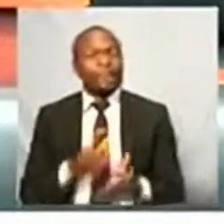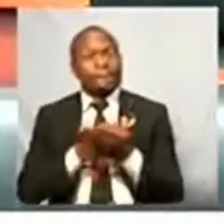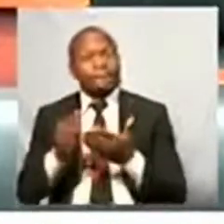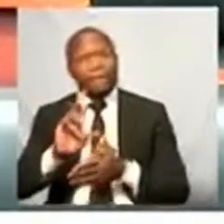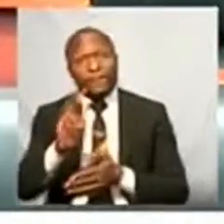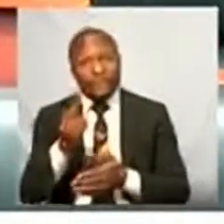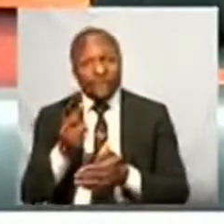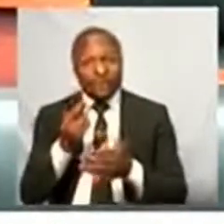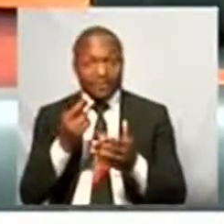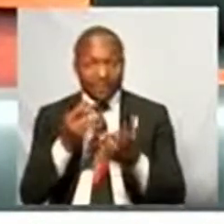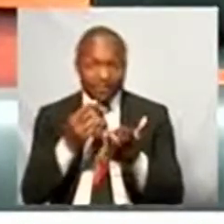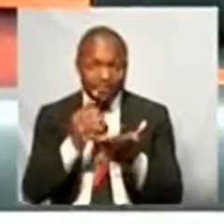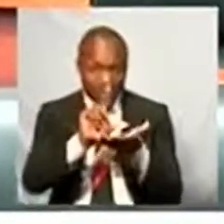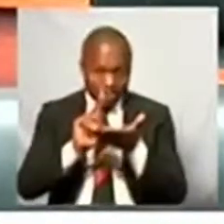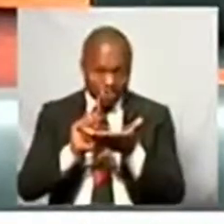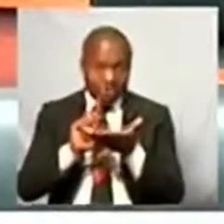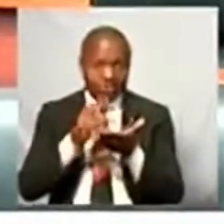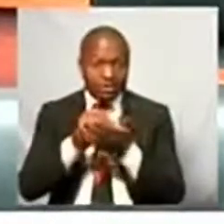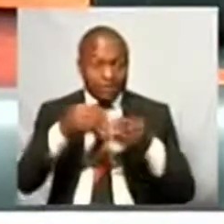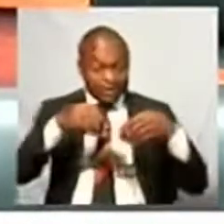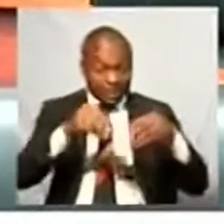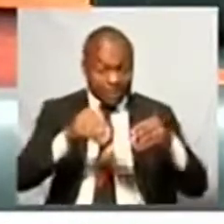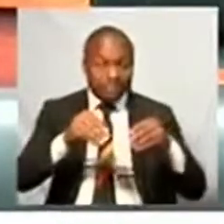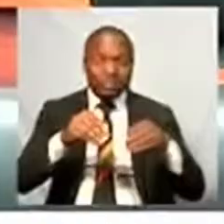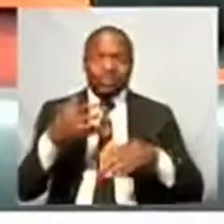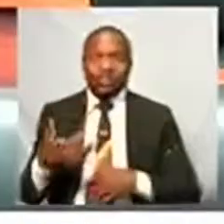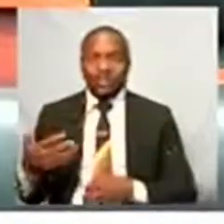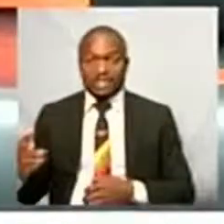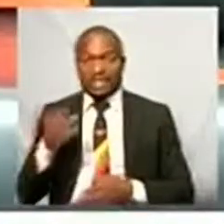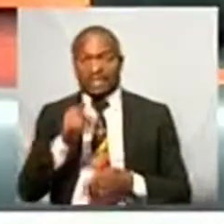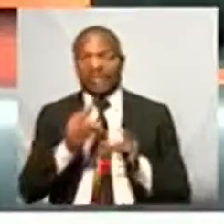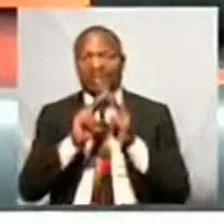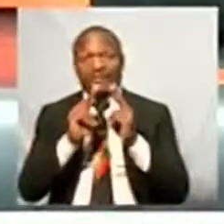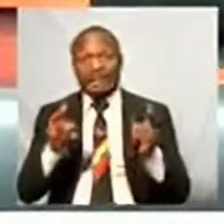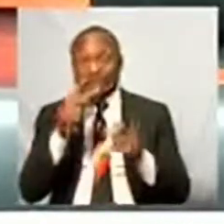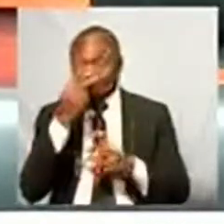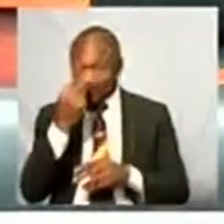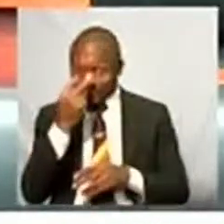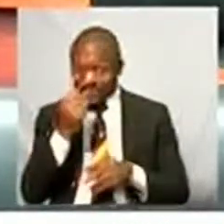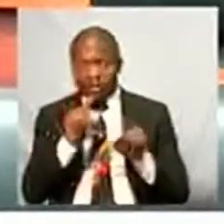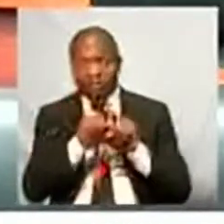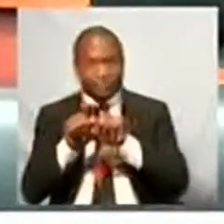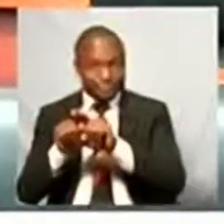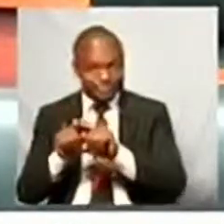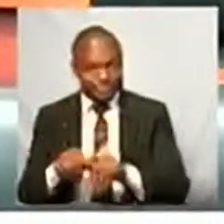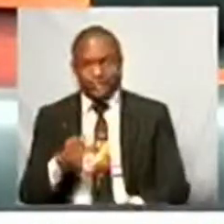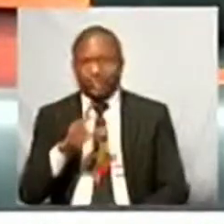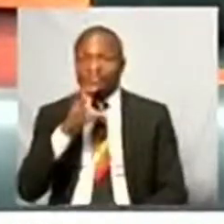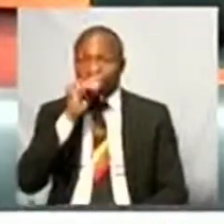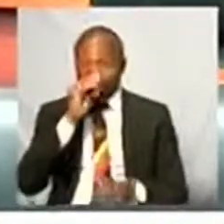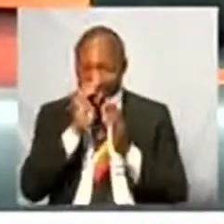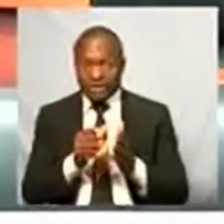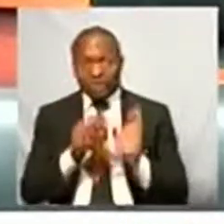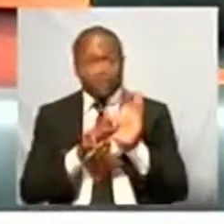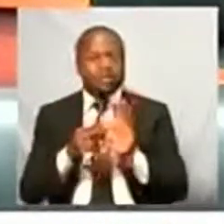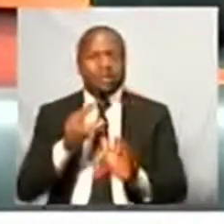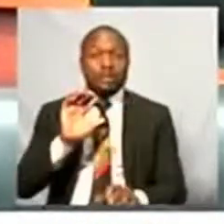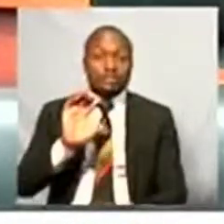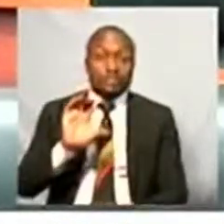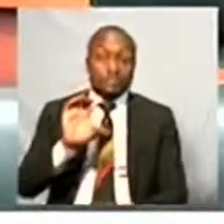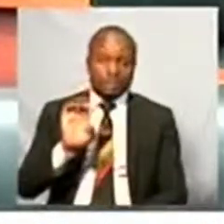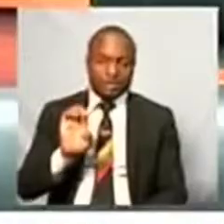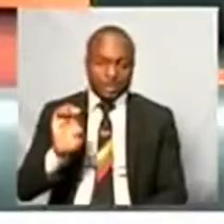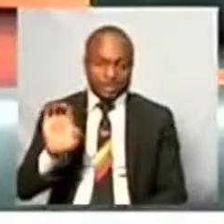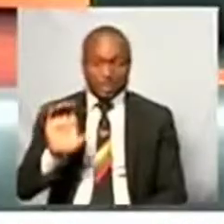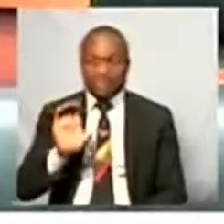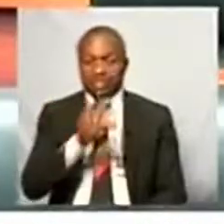recover loan amounts from the sale of assets. But Mr. Speaker, this is very, very funny as well. And Mr. Speaker, it only shows that CEC is not really